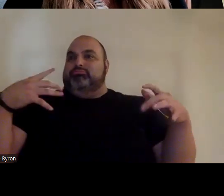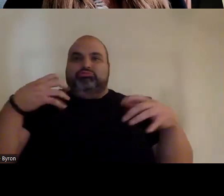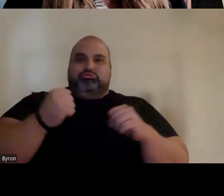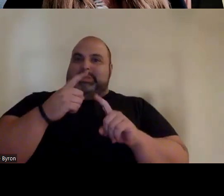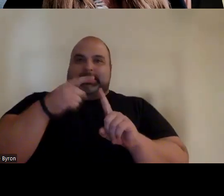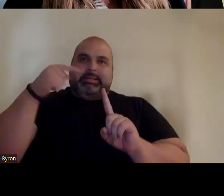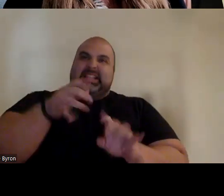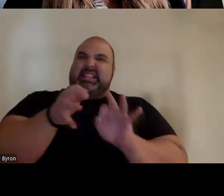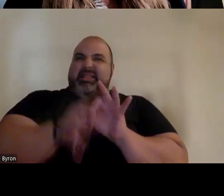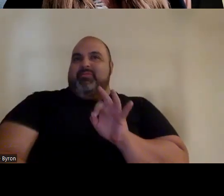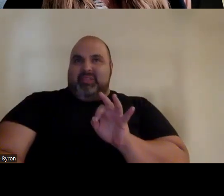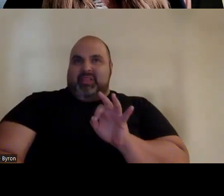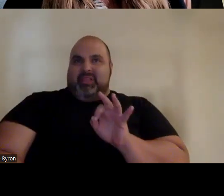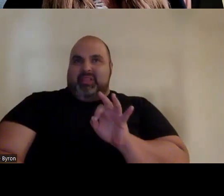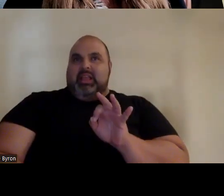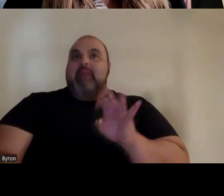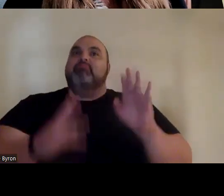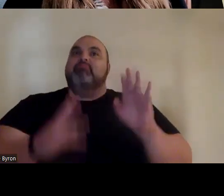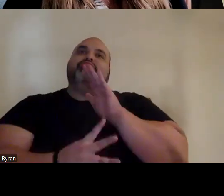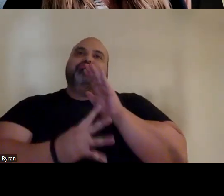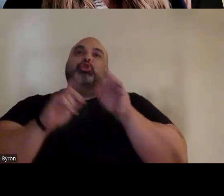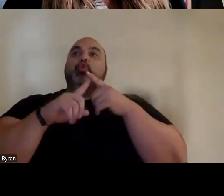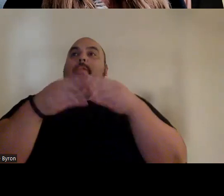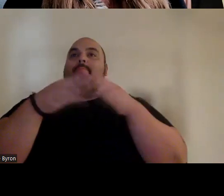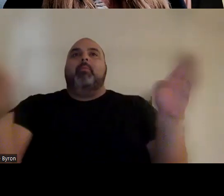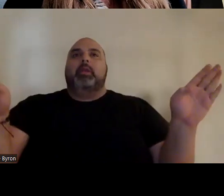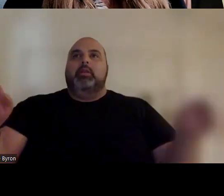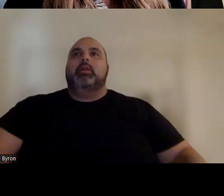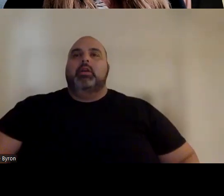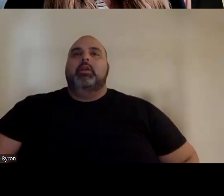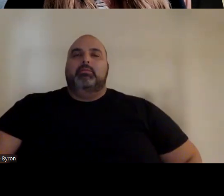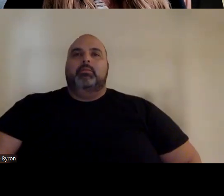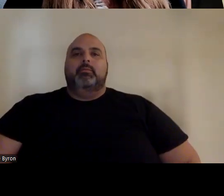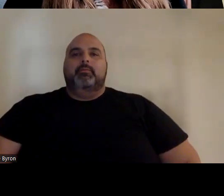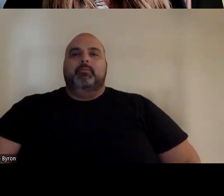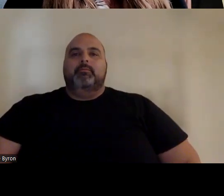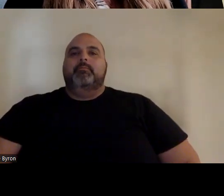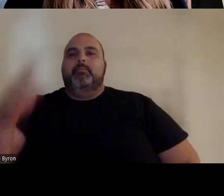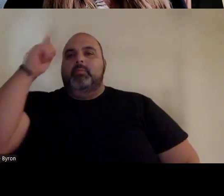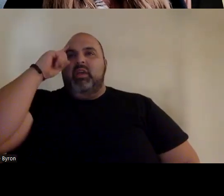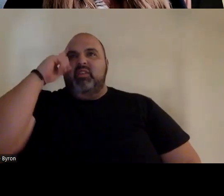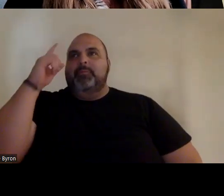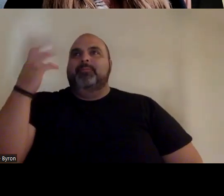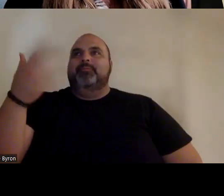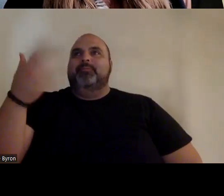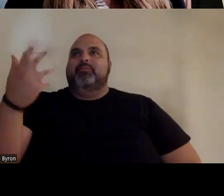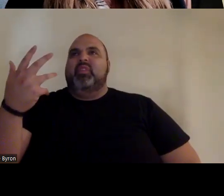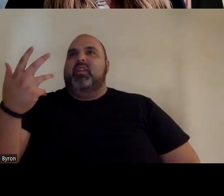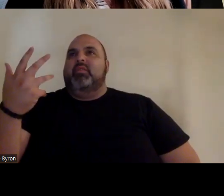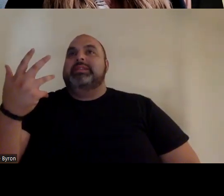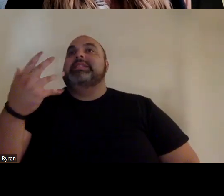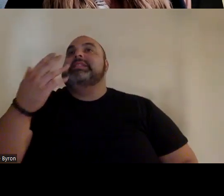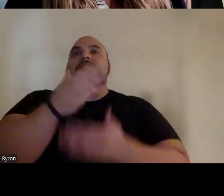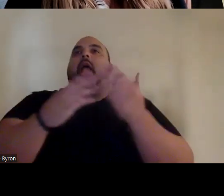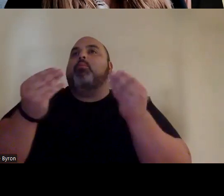to the public, because I do think that there was a. You know, to some providers just rather